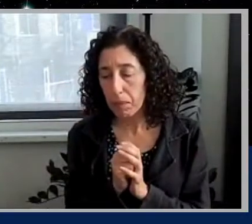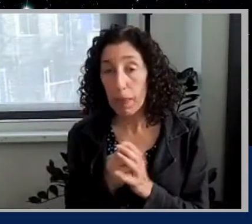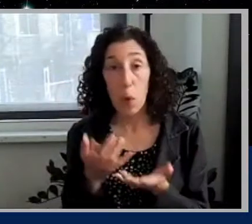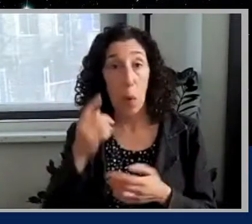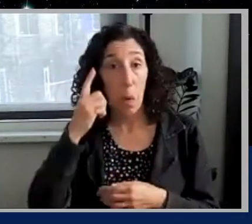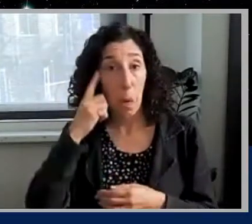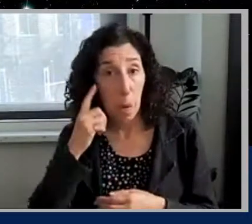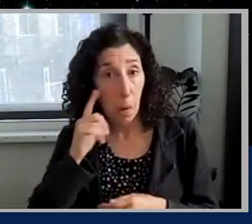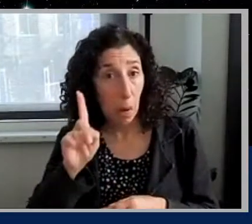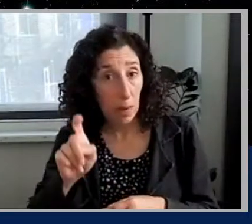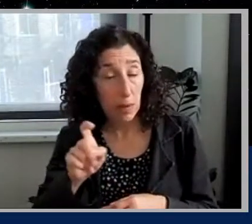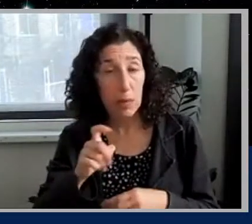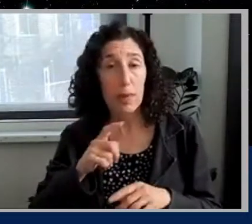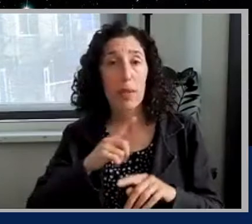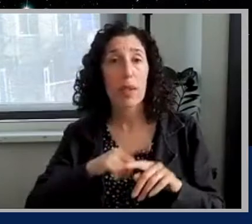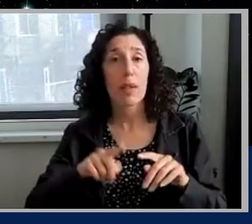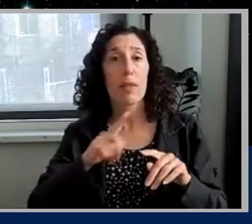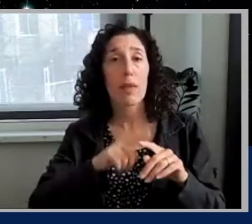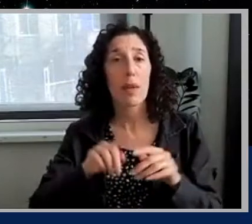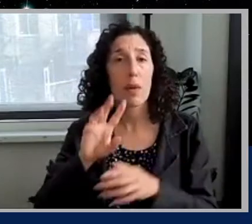different subfields of astronomy,